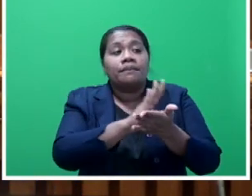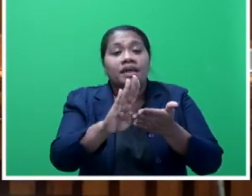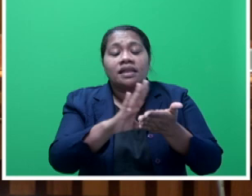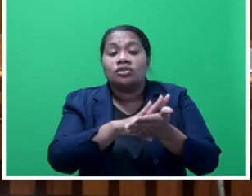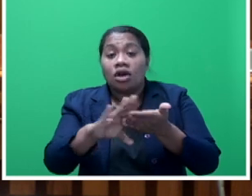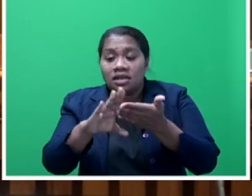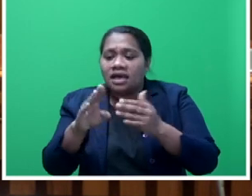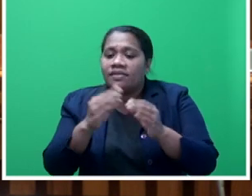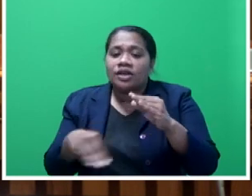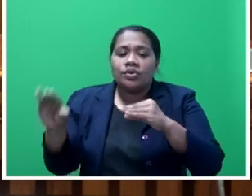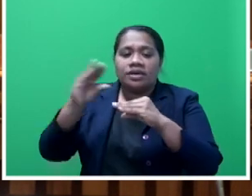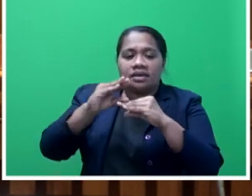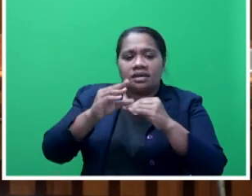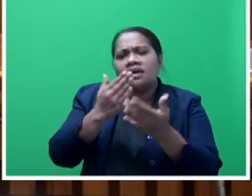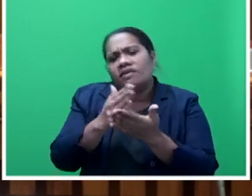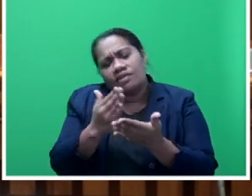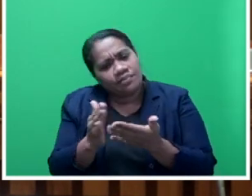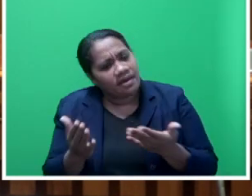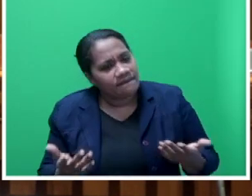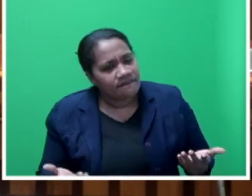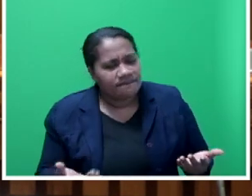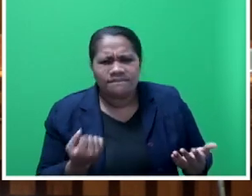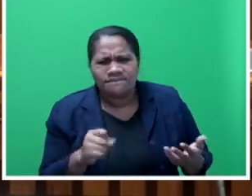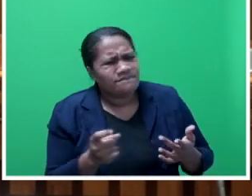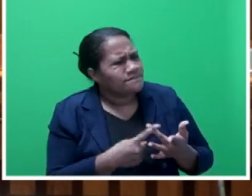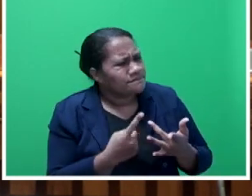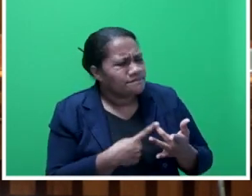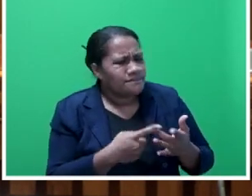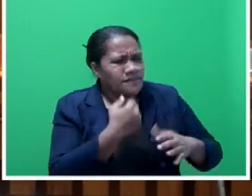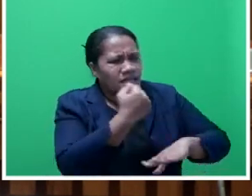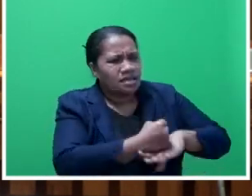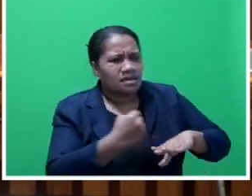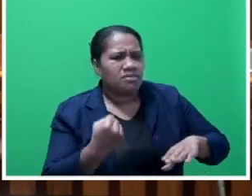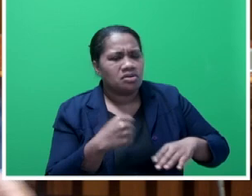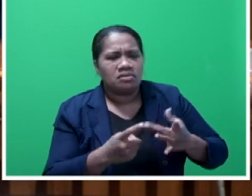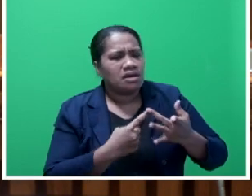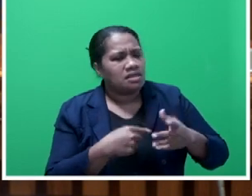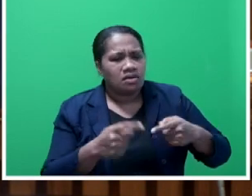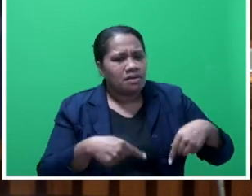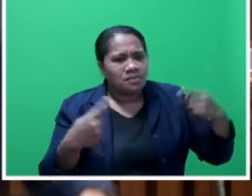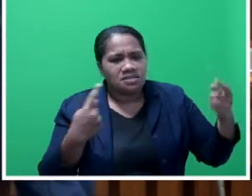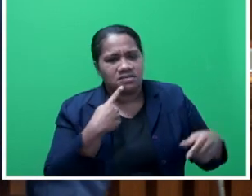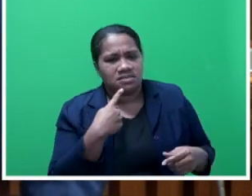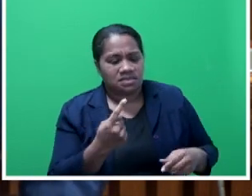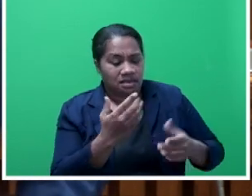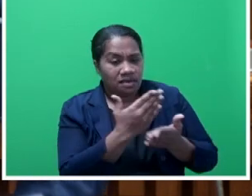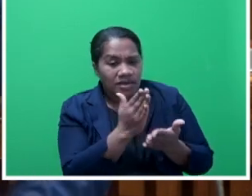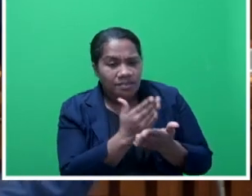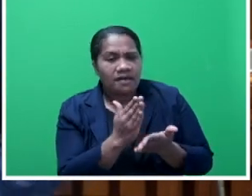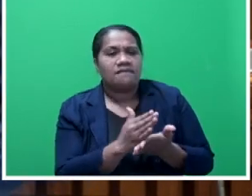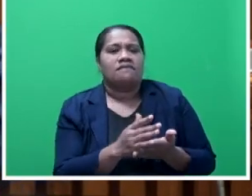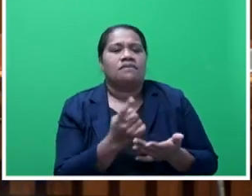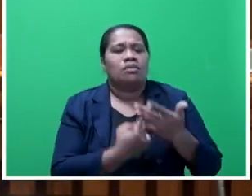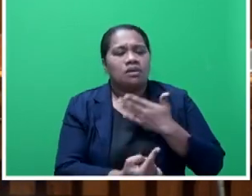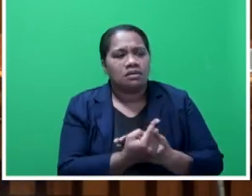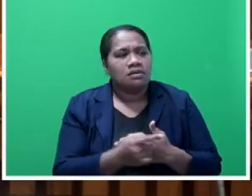it. No other government, no other opposition has ever said that the FNPF exposure